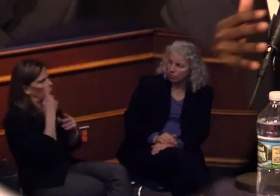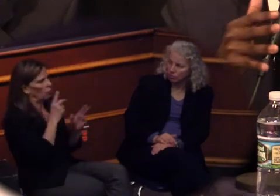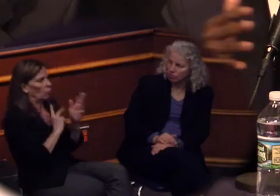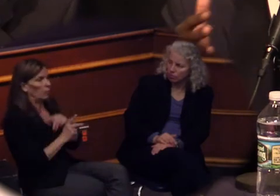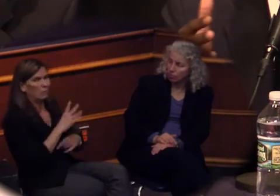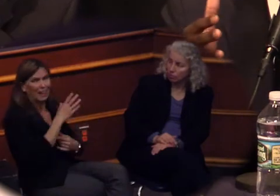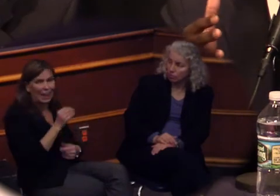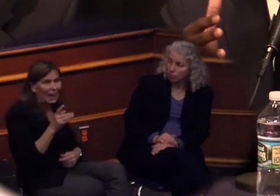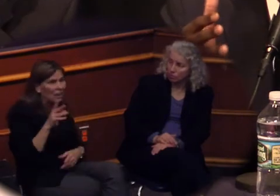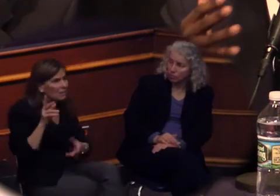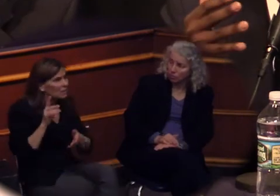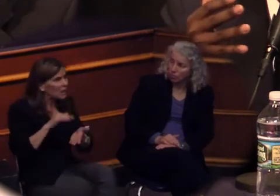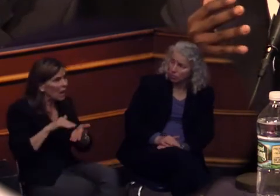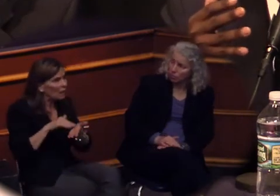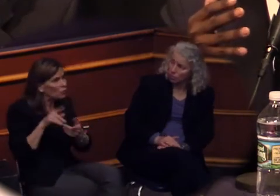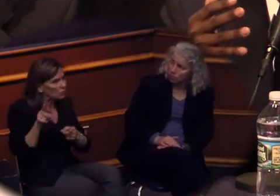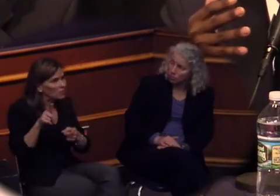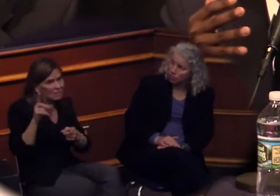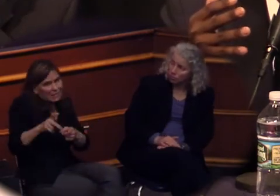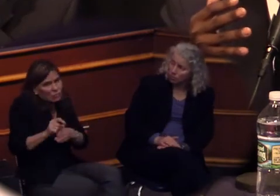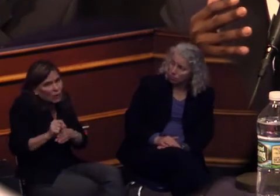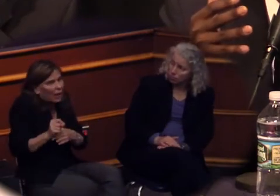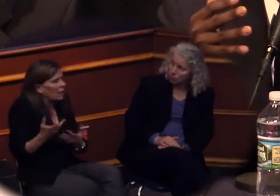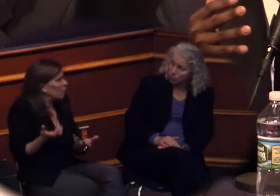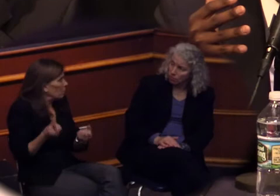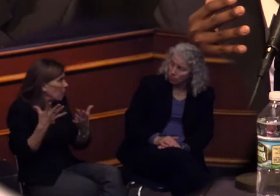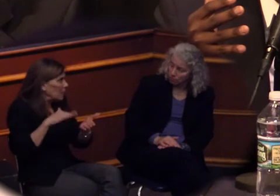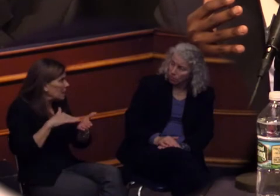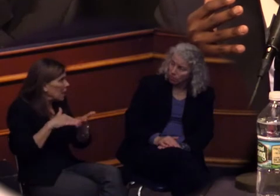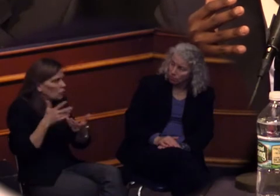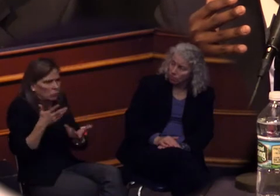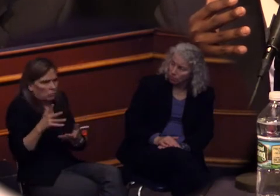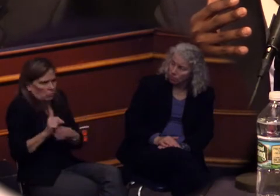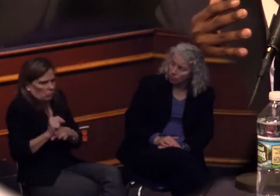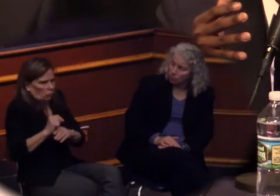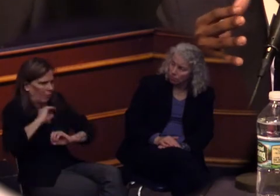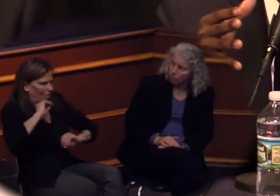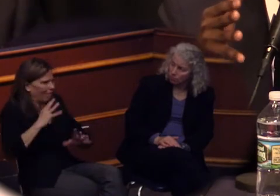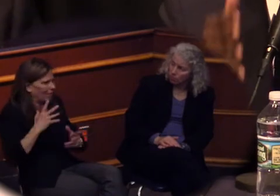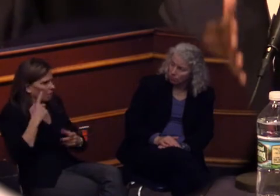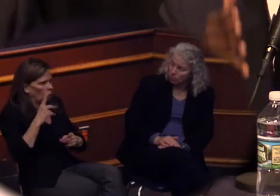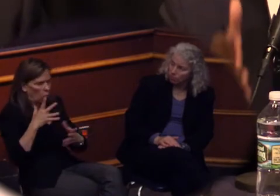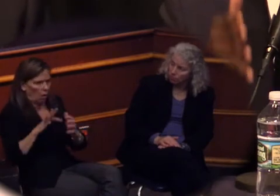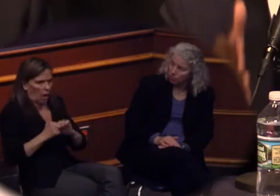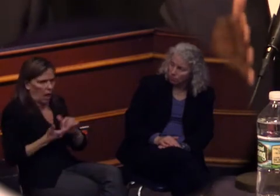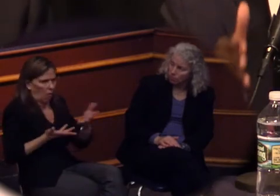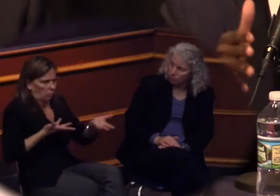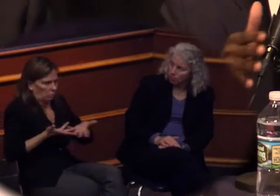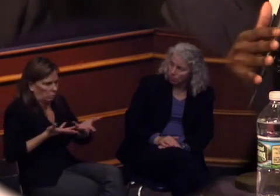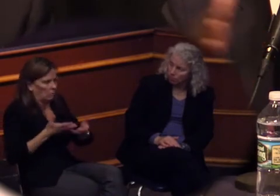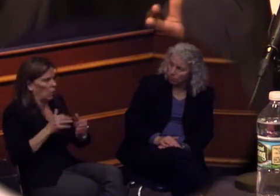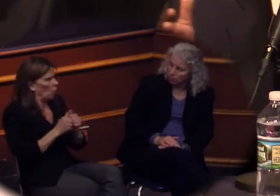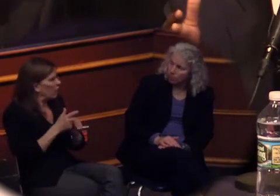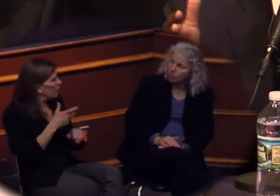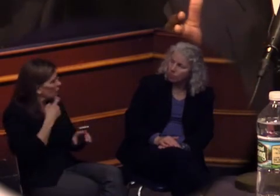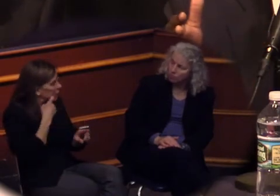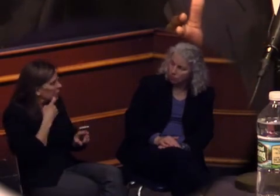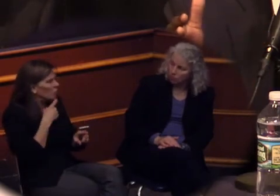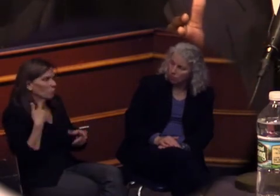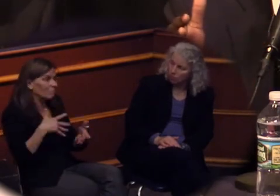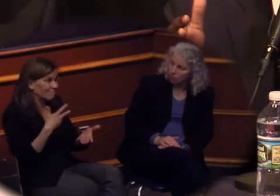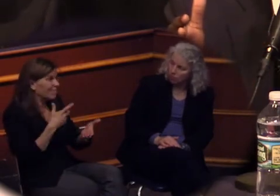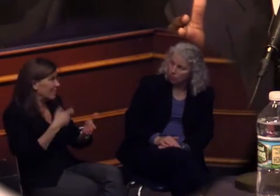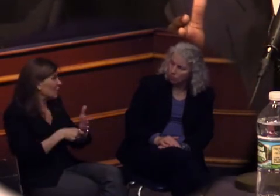doctors, many of whom don't have training on how to treat people with addiction. This is going to cost money. Right now,